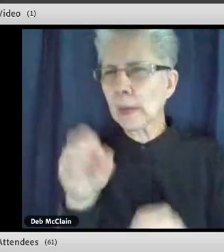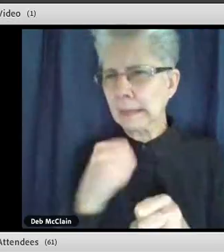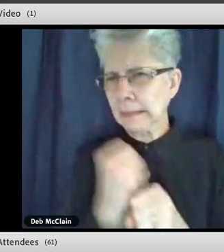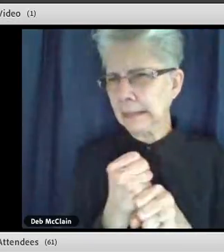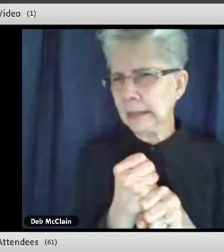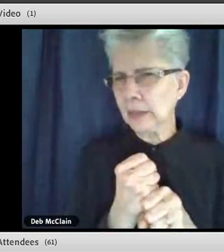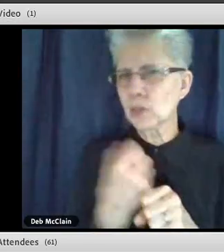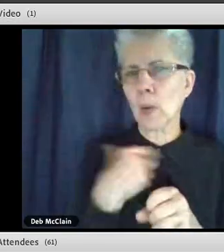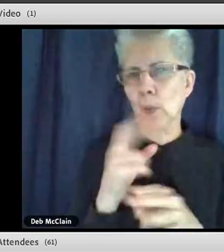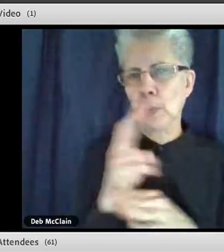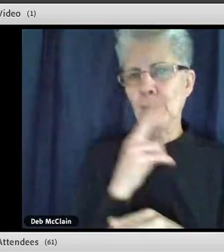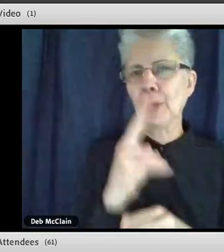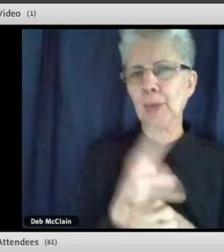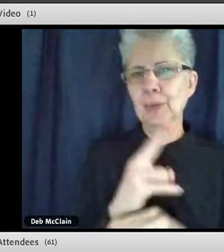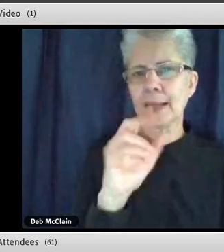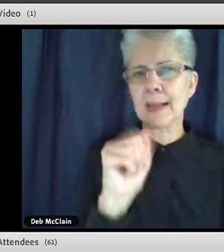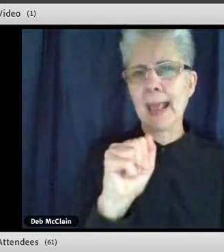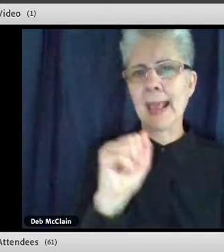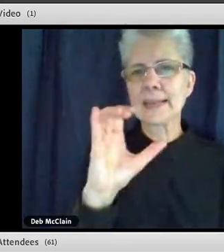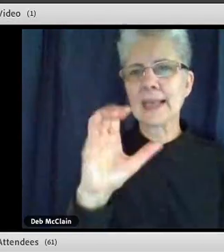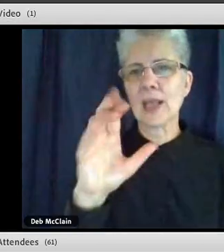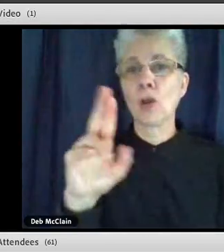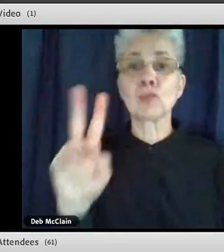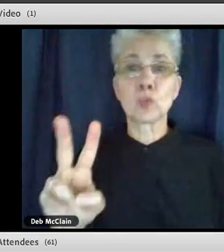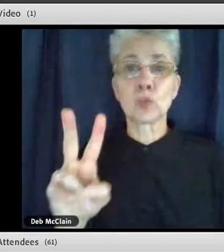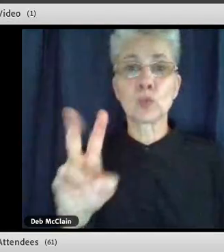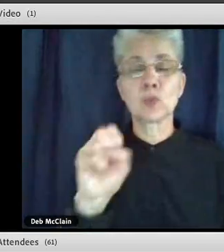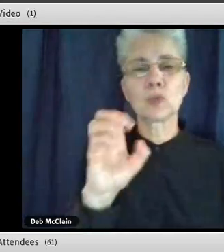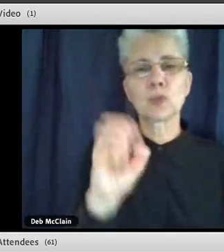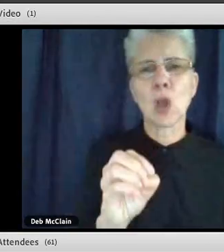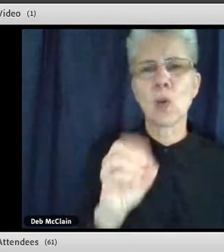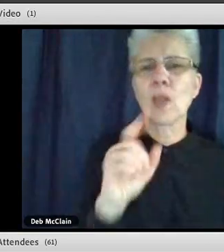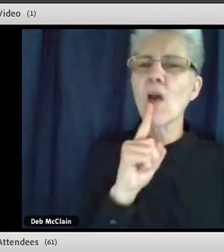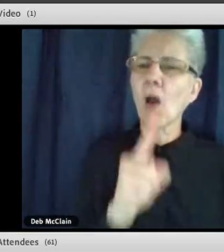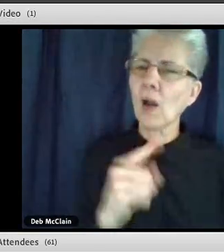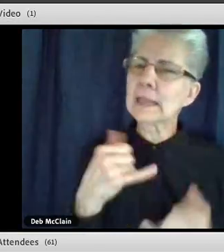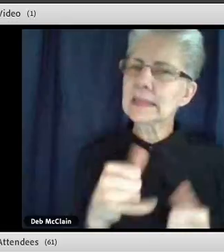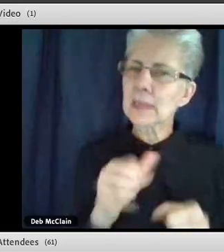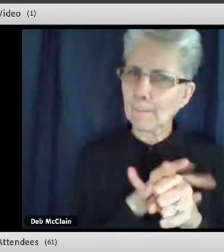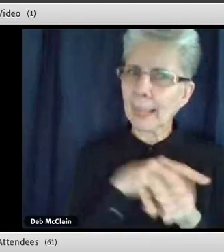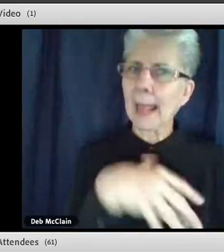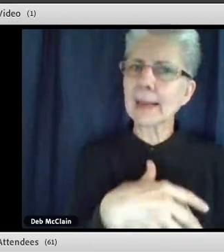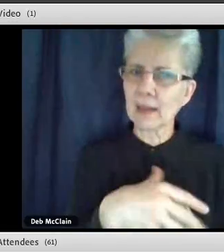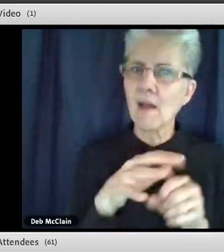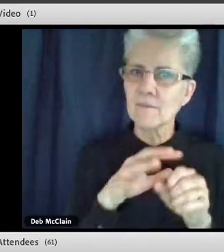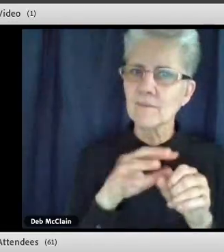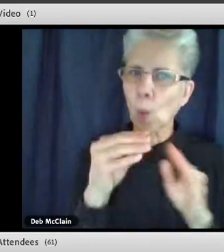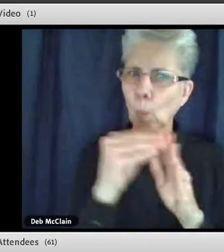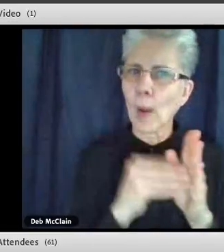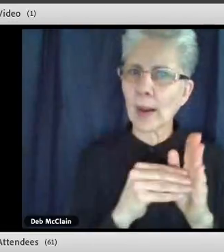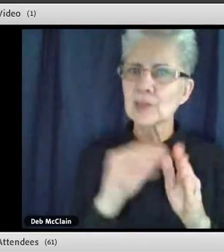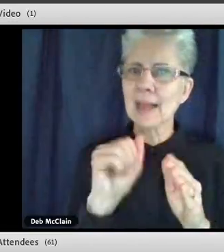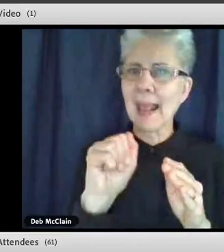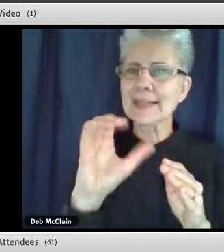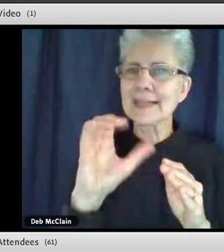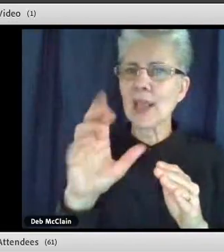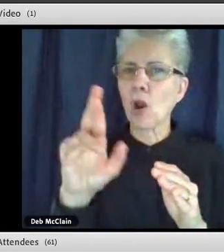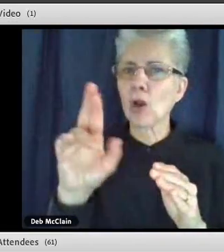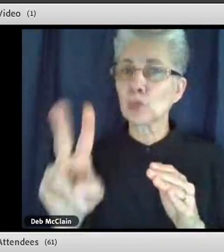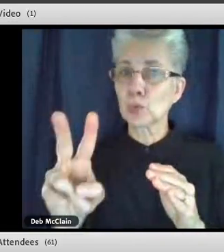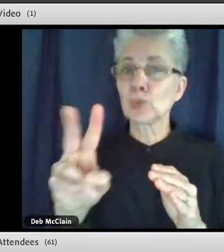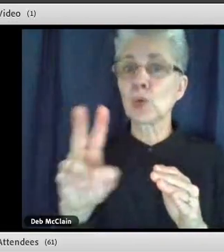and so there are still plenty of records out there that are AACR2 records, or sorry, created